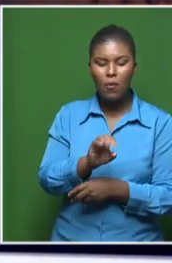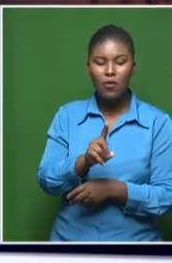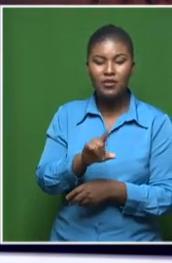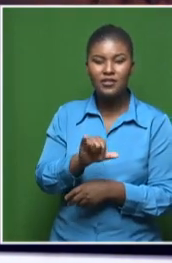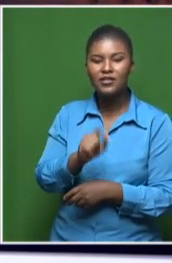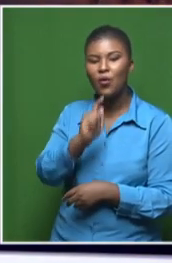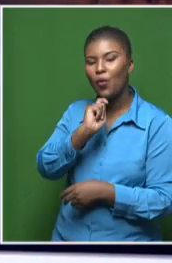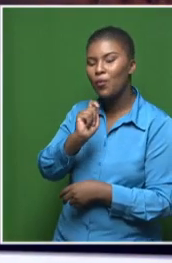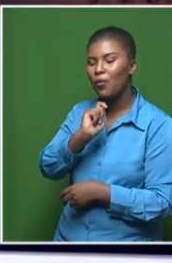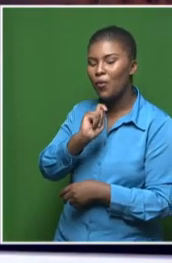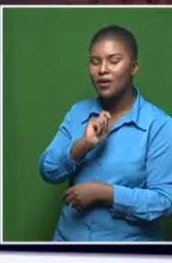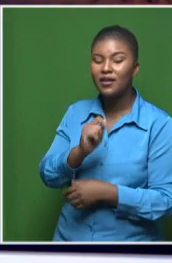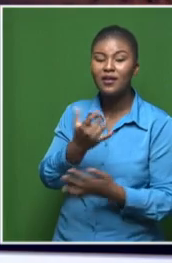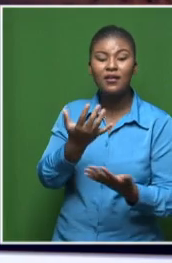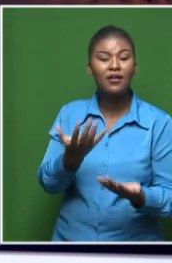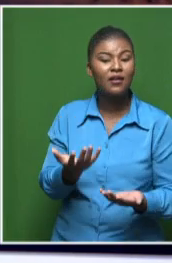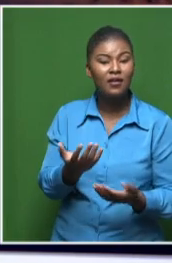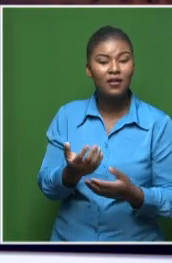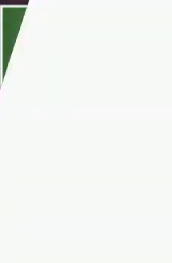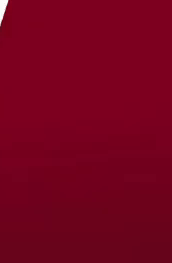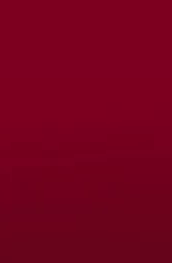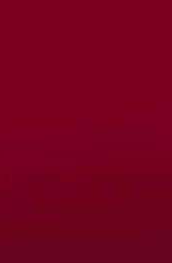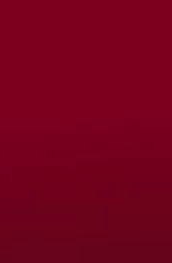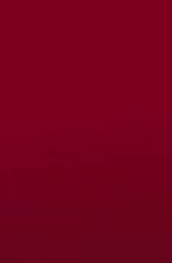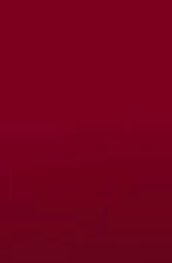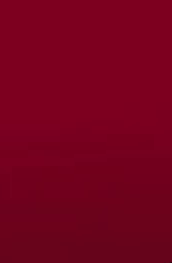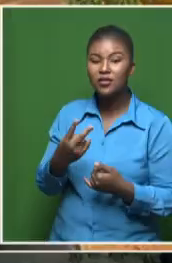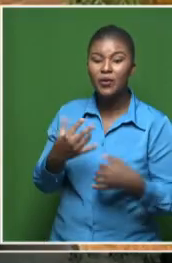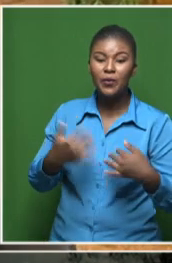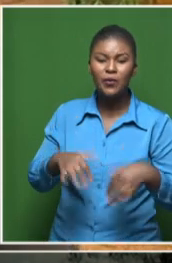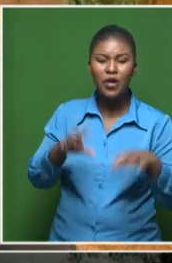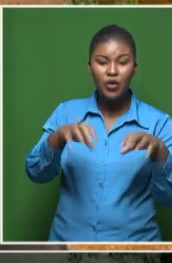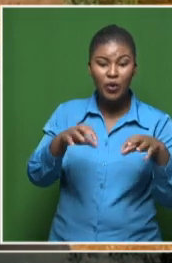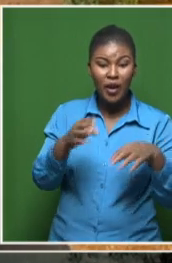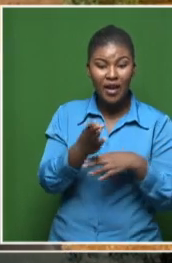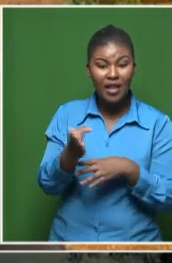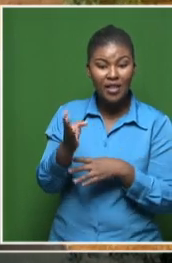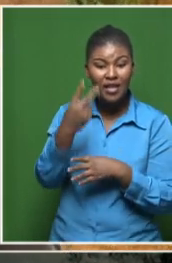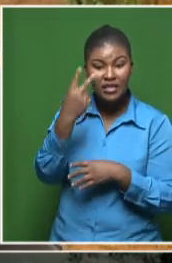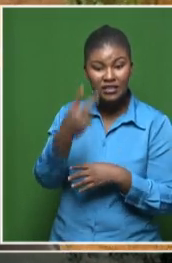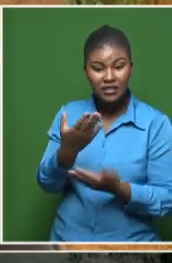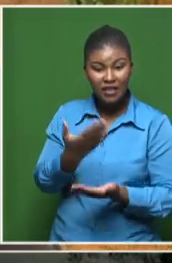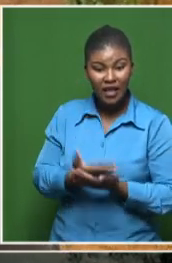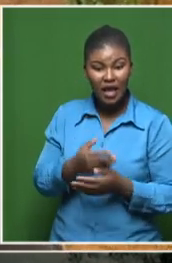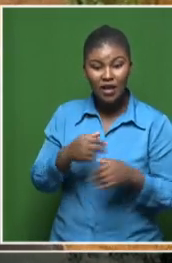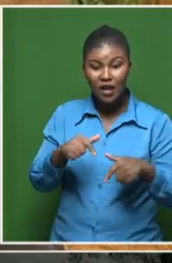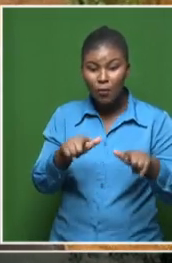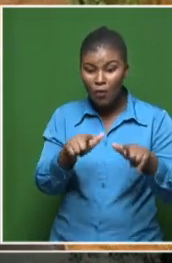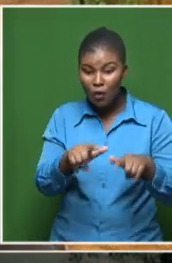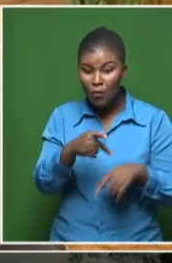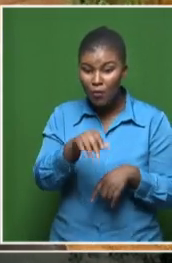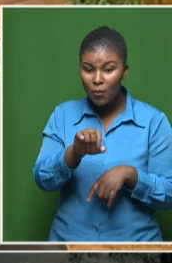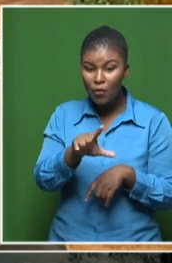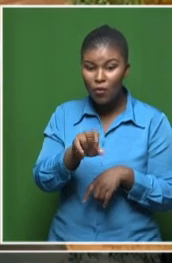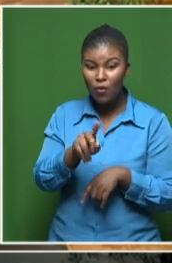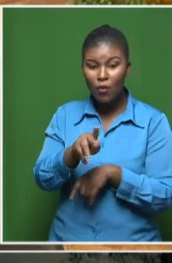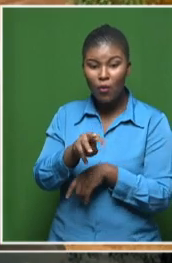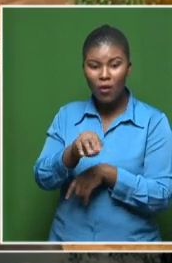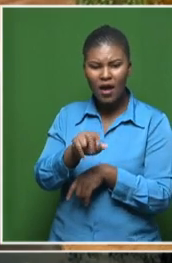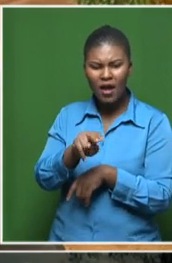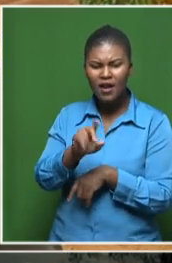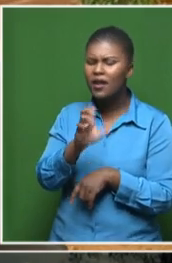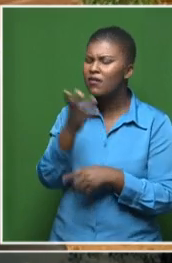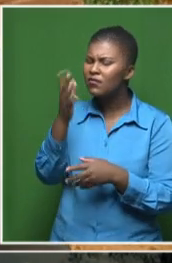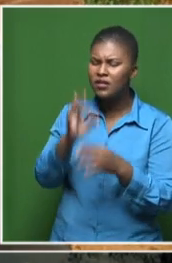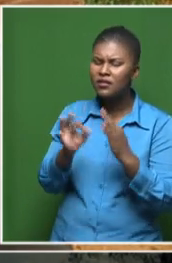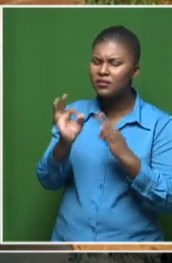Lutendo, good morning, and it obviously seems to be raining where you are in Polokwane this morning. But let's just get a sense